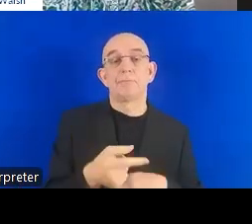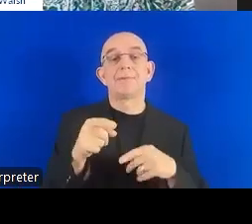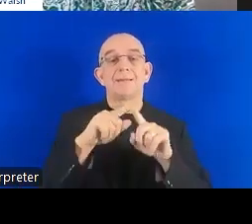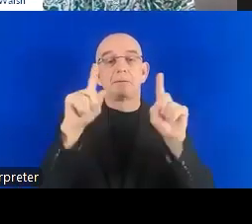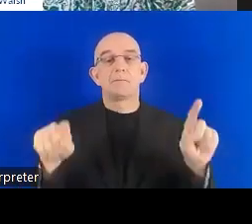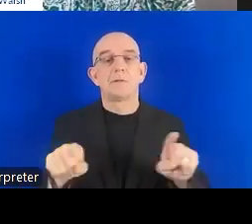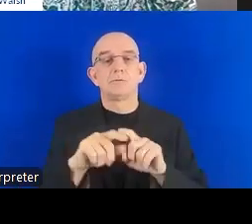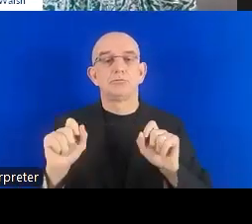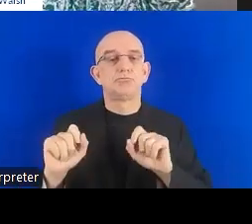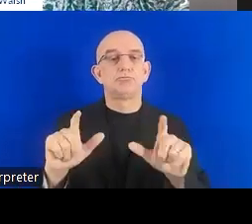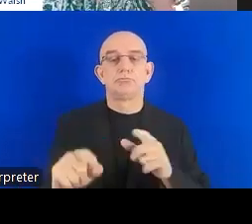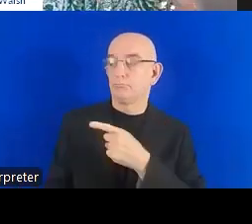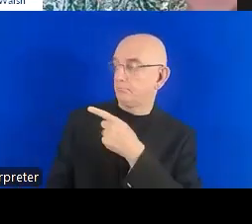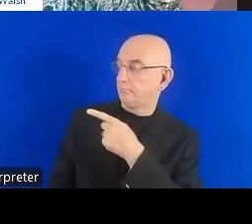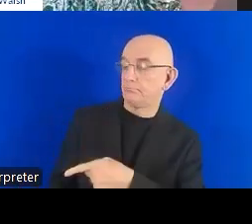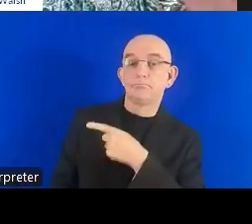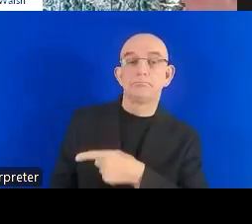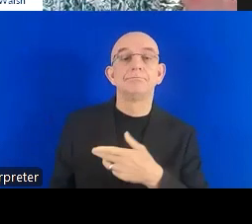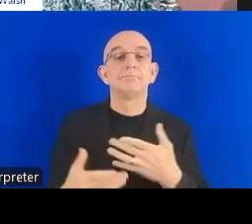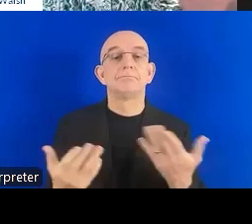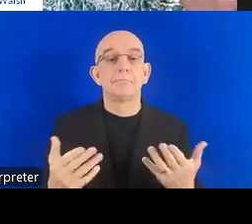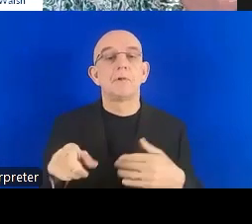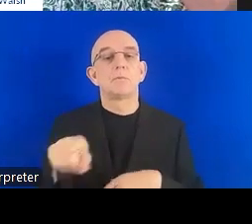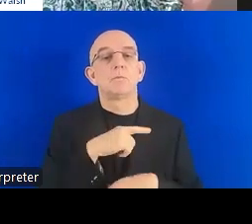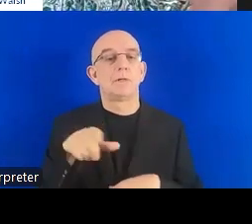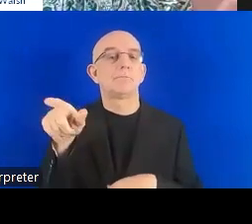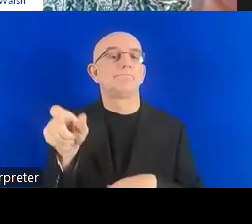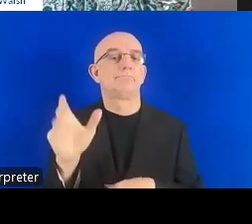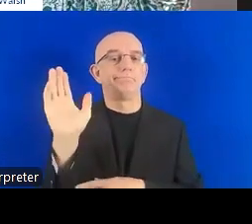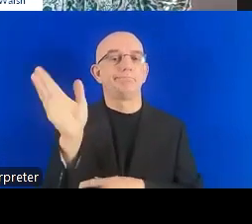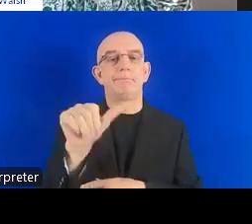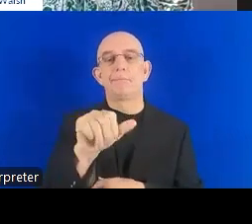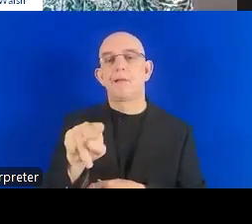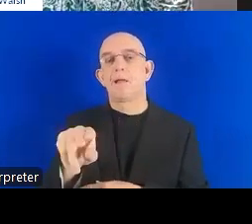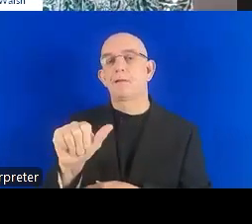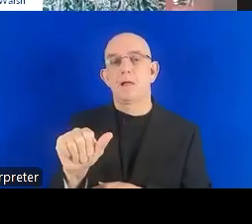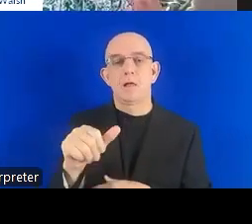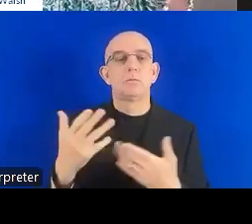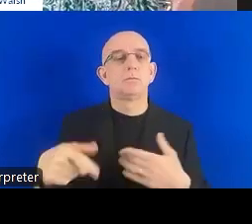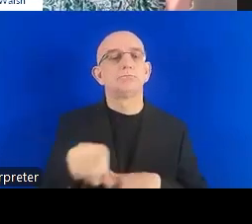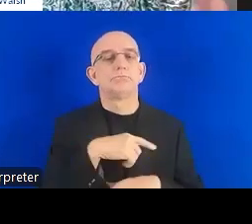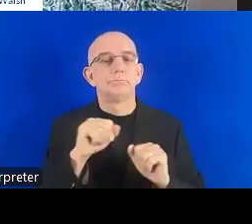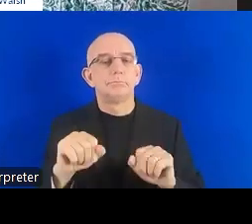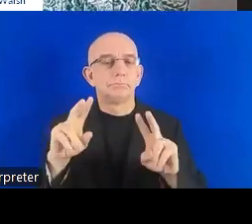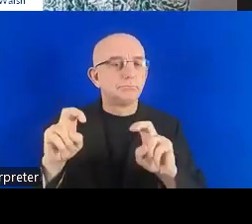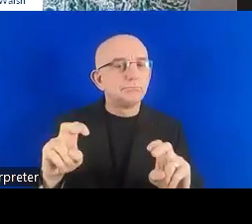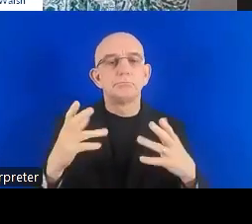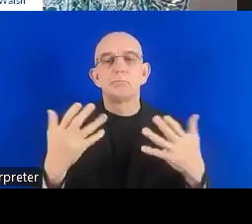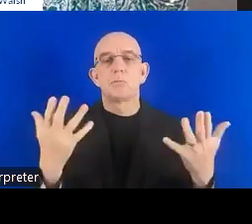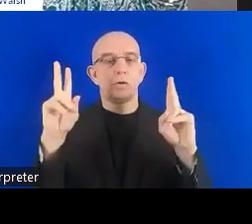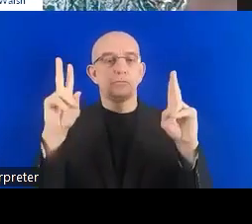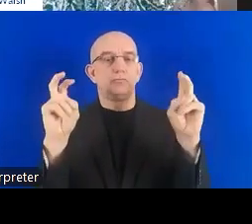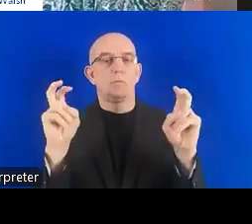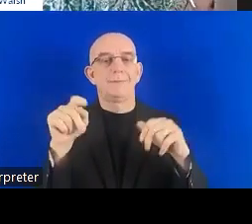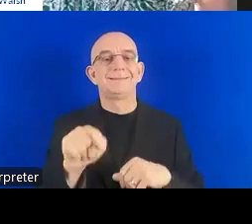with disabilities by focusing on 3 learning points in the report. So now on your screen, you're